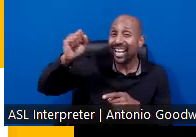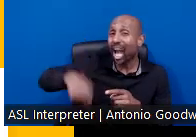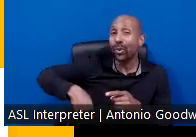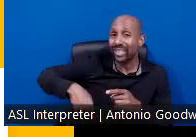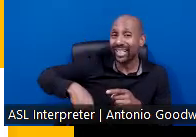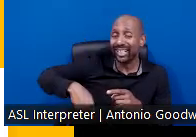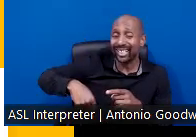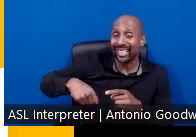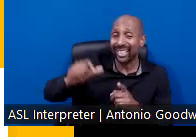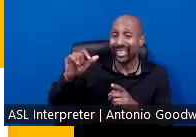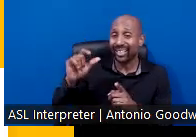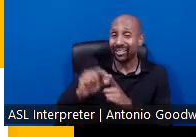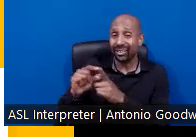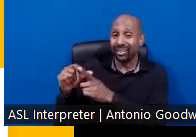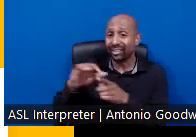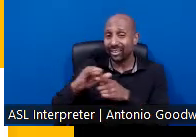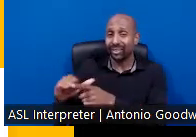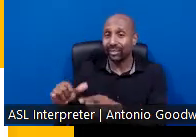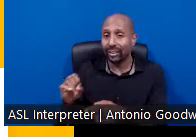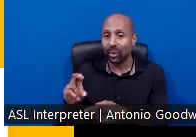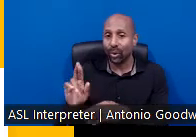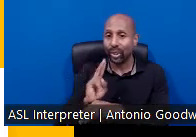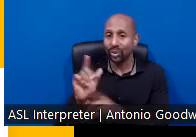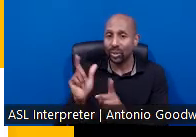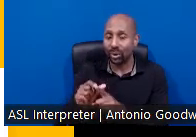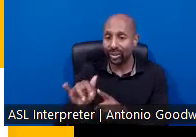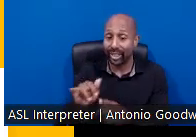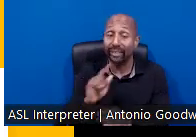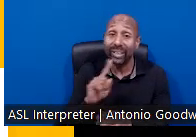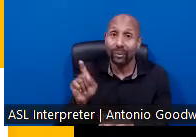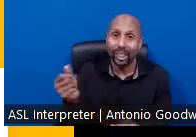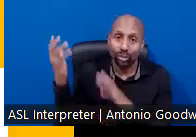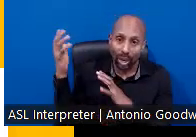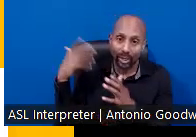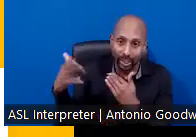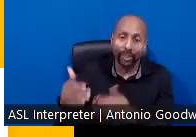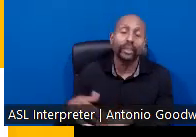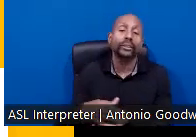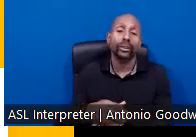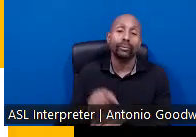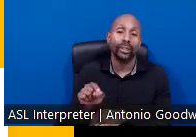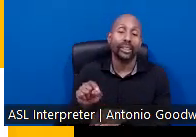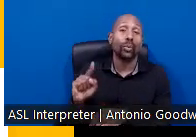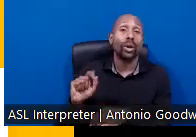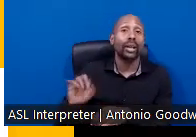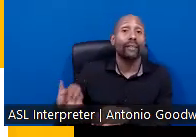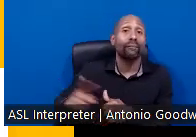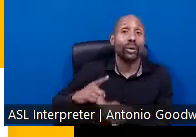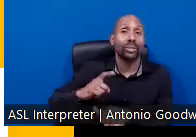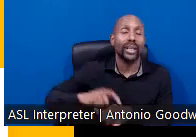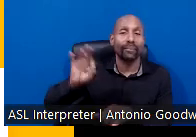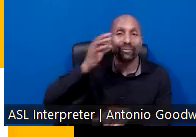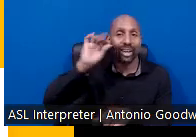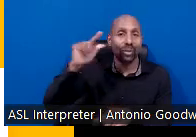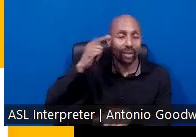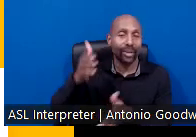So this is a good link. Definitely tell community members about this. One of the first times the federal government is asking for our feedback on how